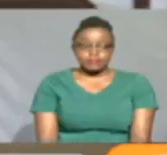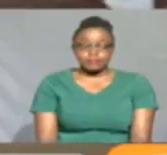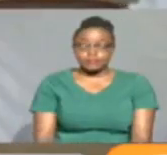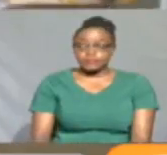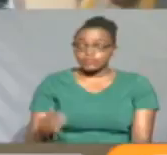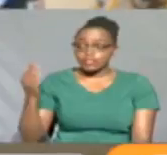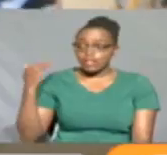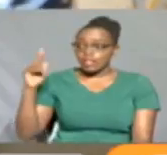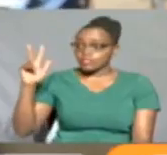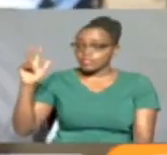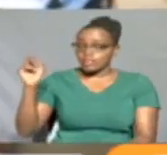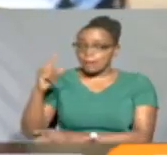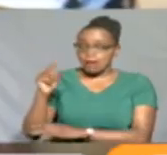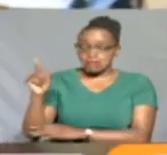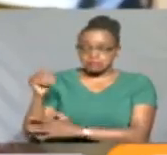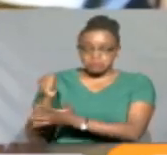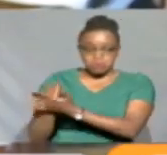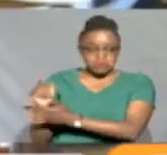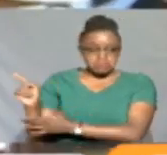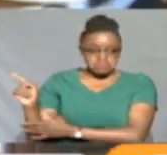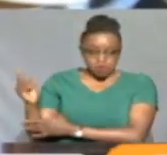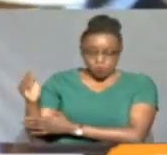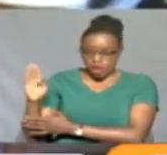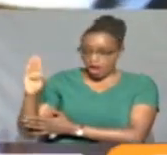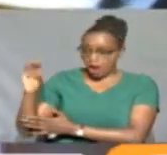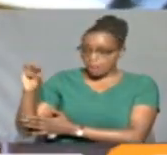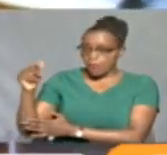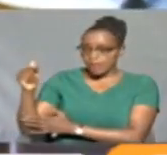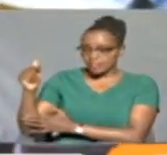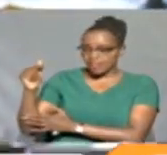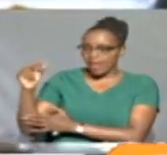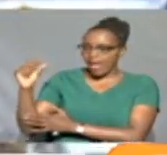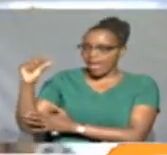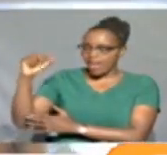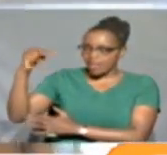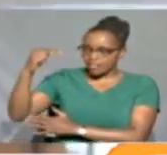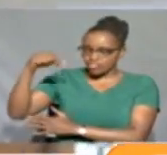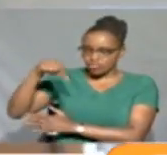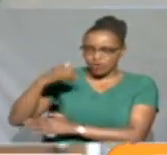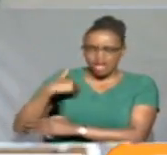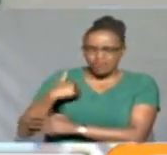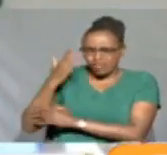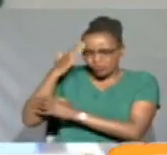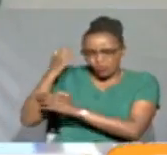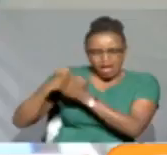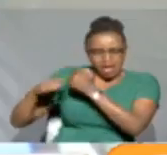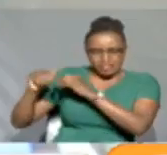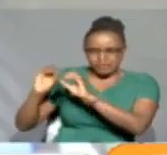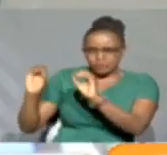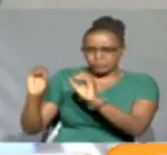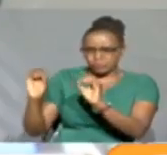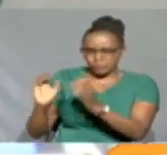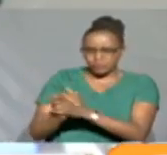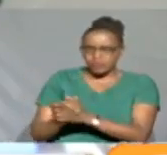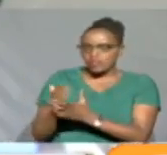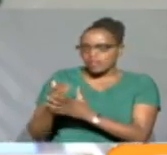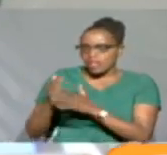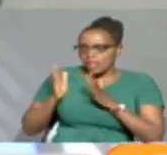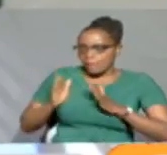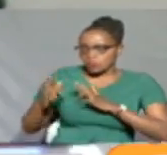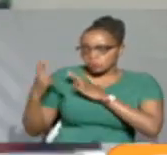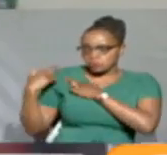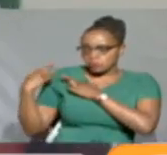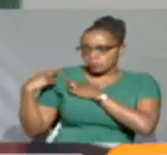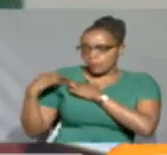For the last 3 months, this office at the Bomet County Government Headquarters has had little to no activity. Its occupant, Dr.